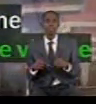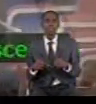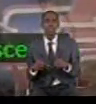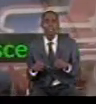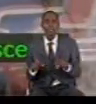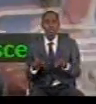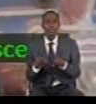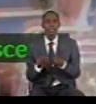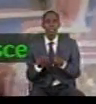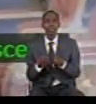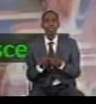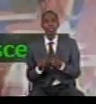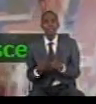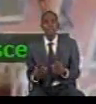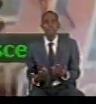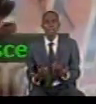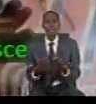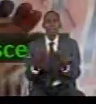like fire,